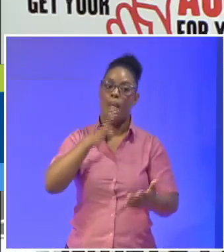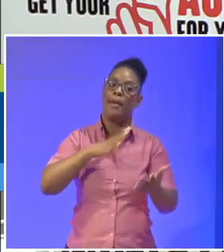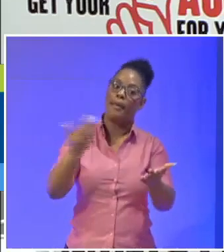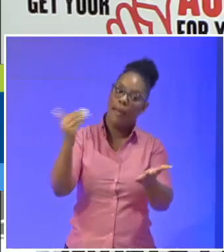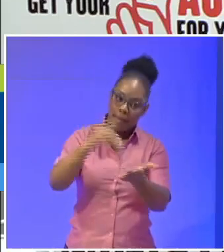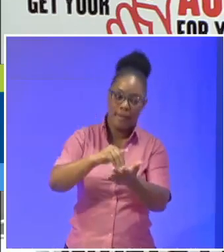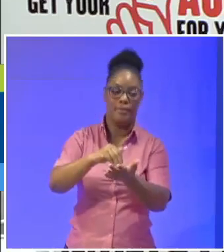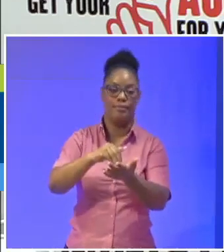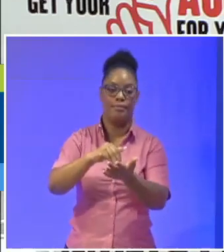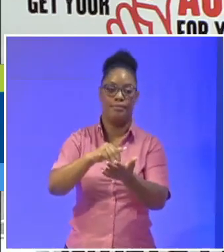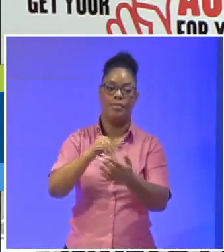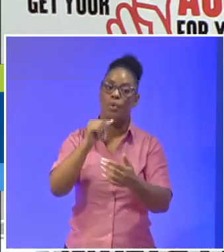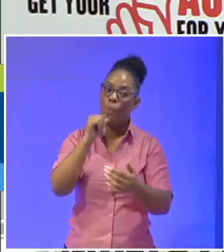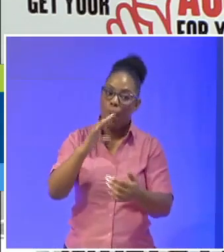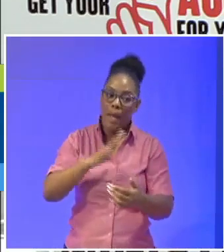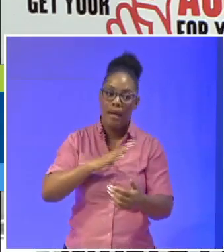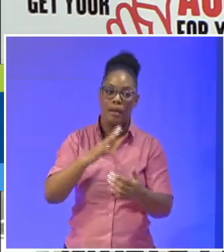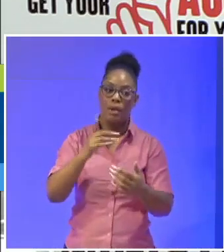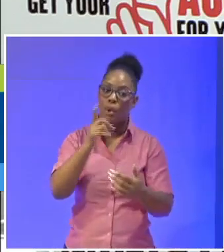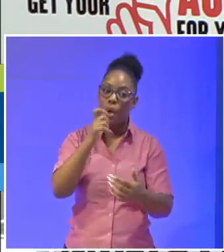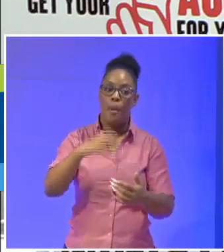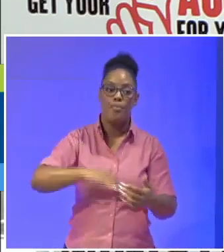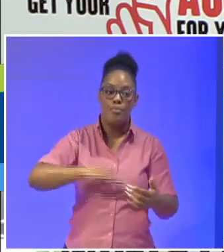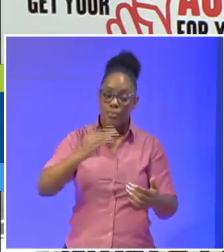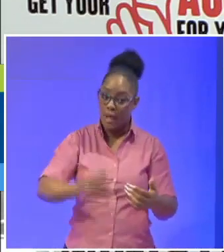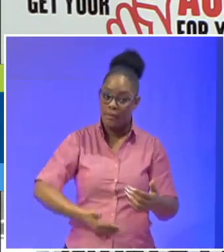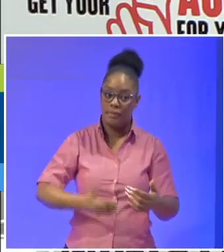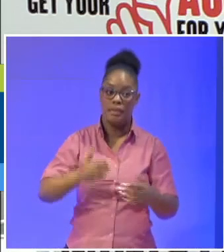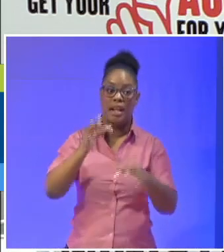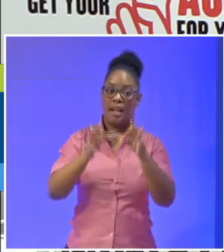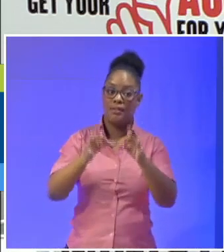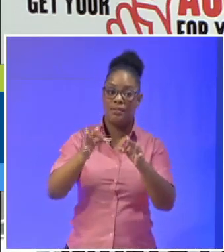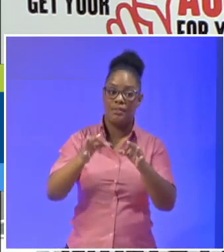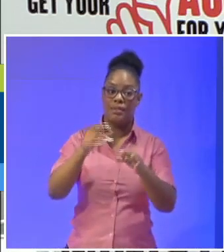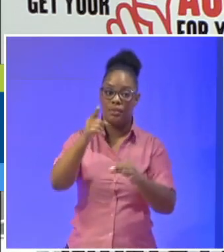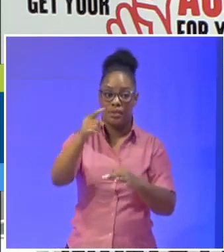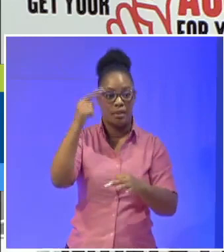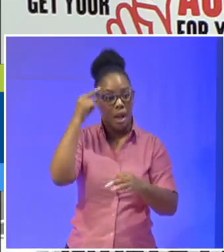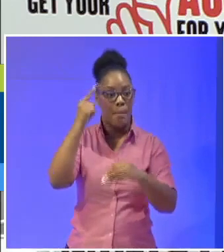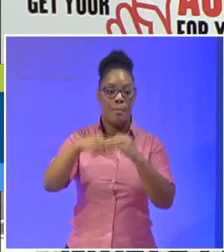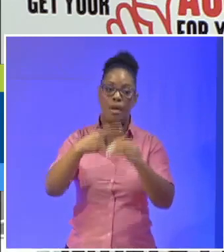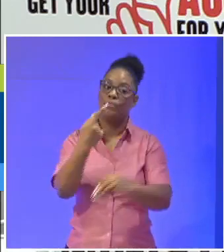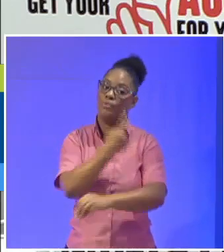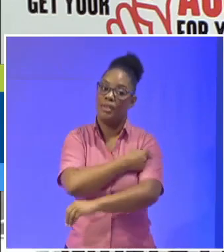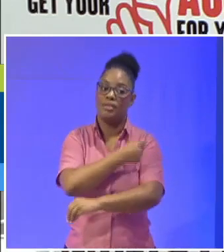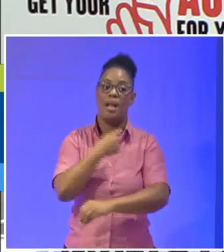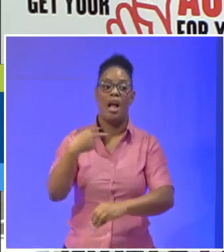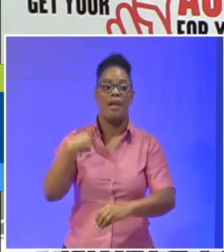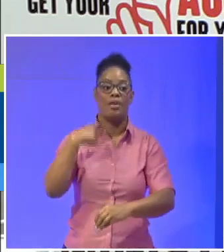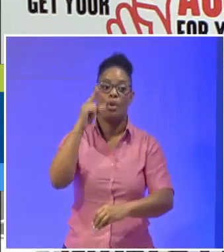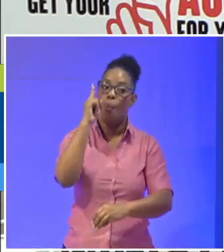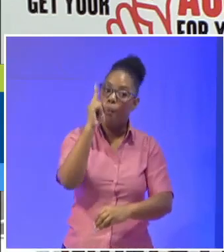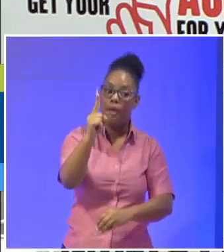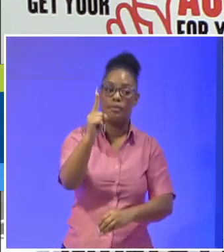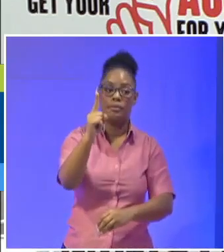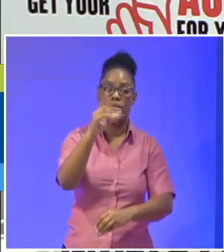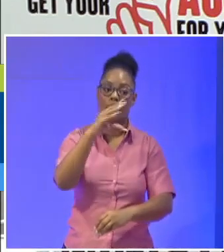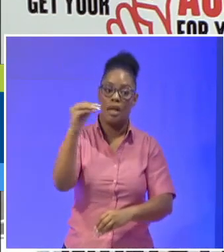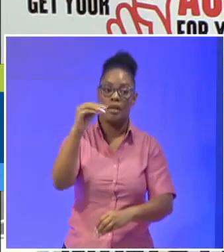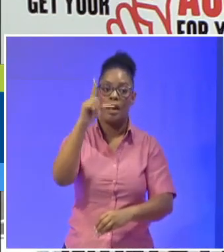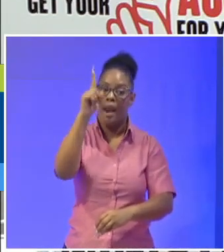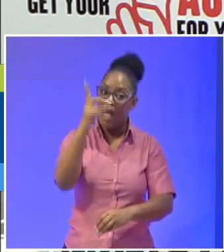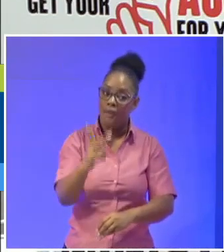population, if you are considering being vaccinated, you have a month and a half to access the